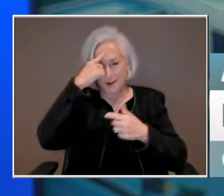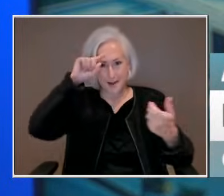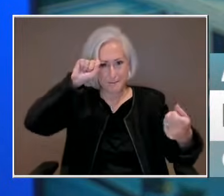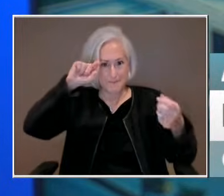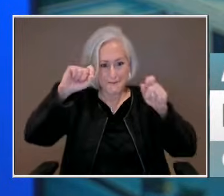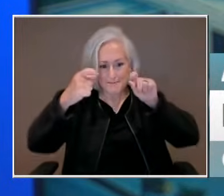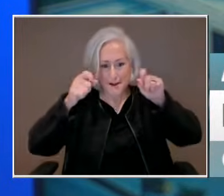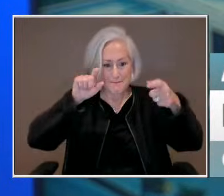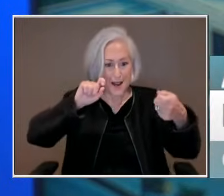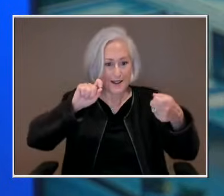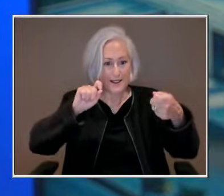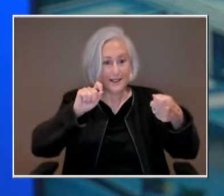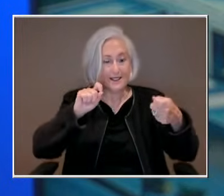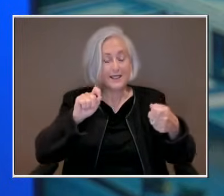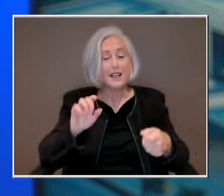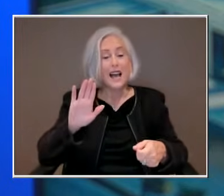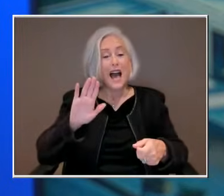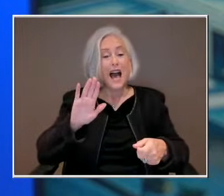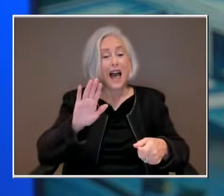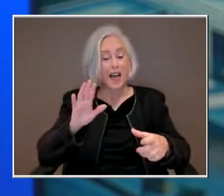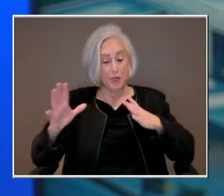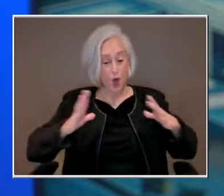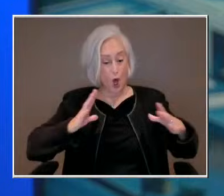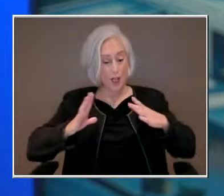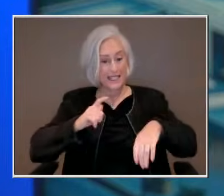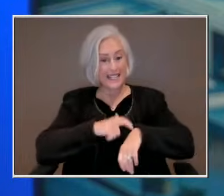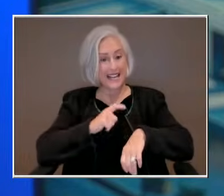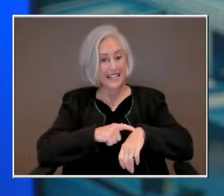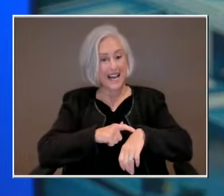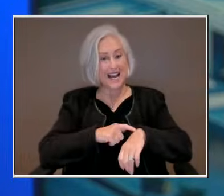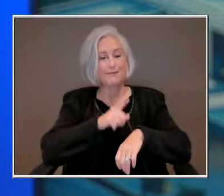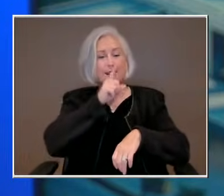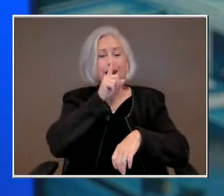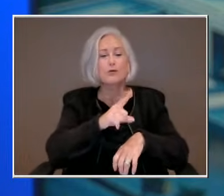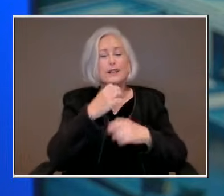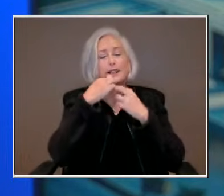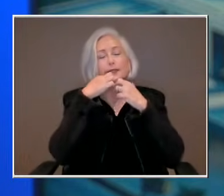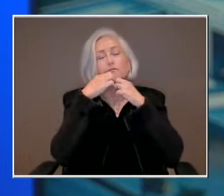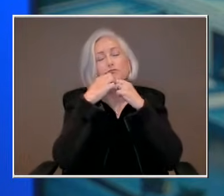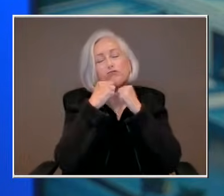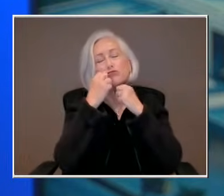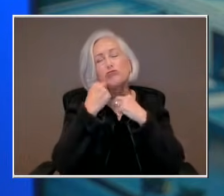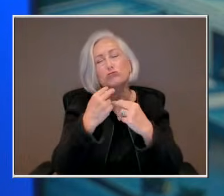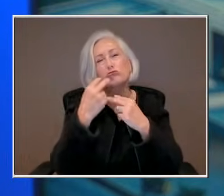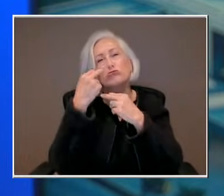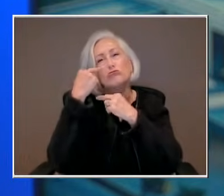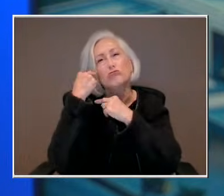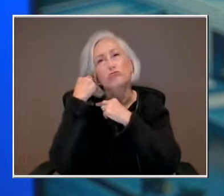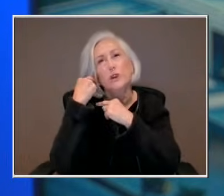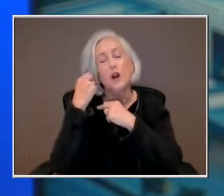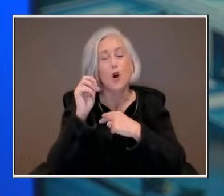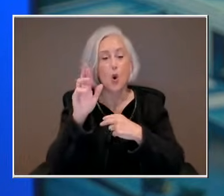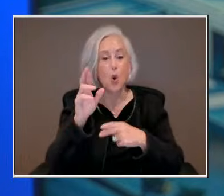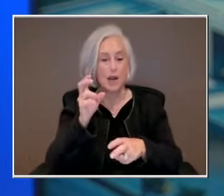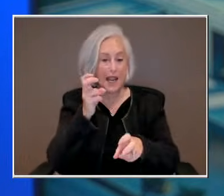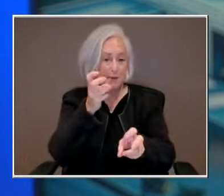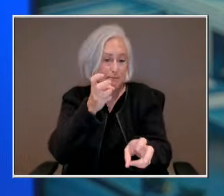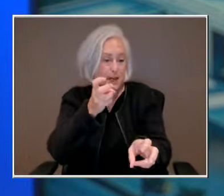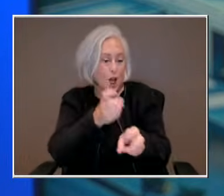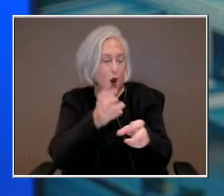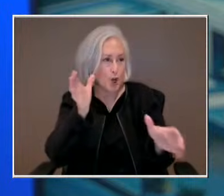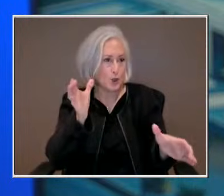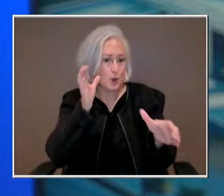around the holidays, it can be really reminiscent and nostalgic for people, or it can be difficult to hear certain types of